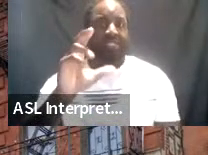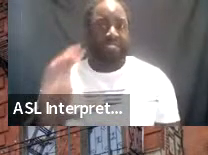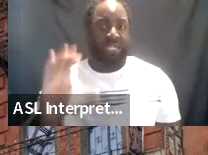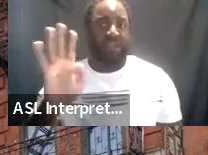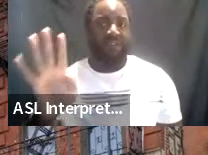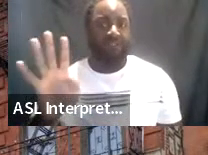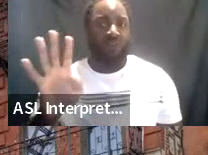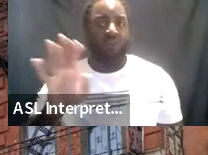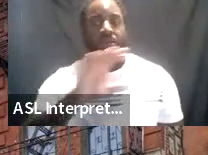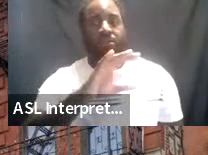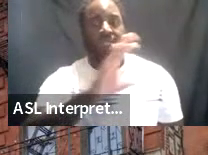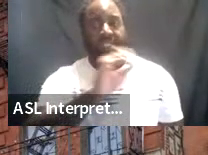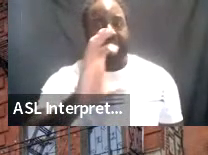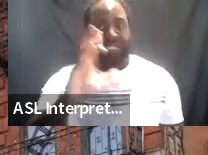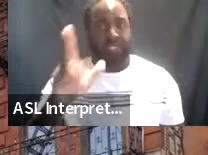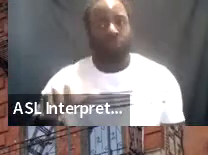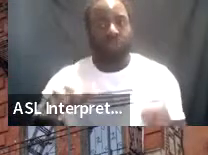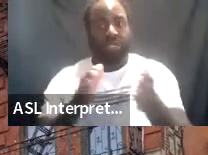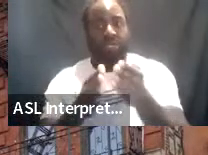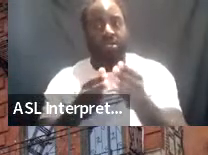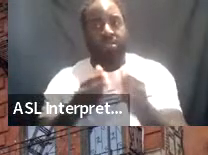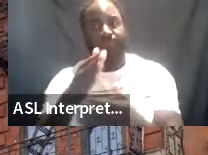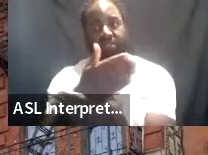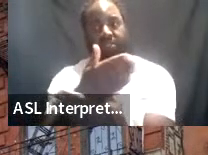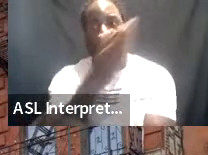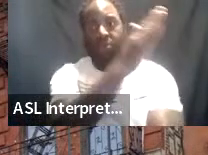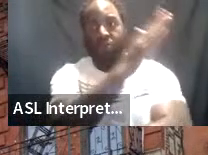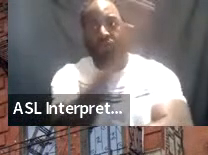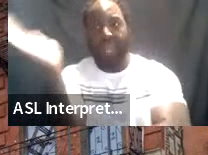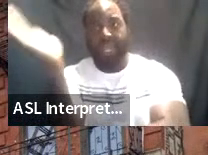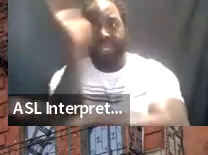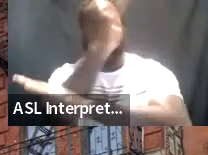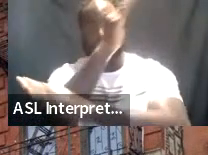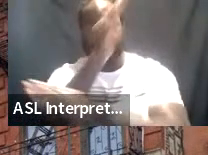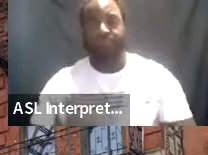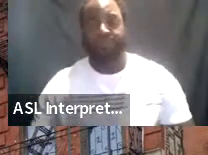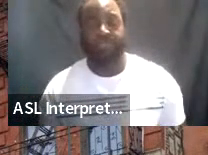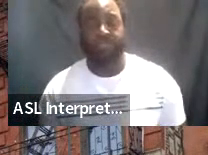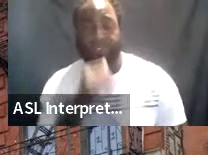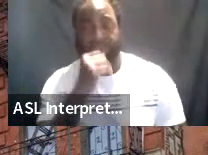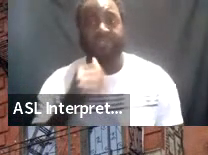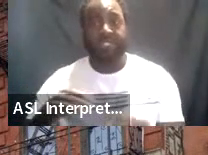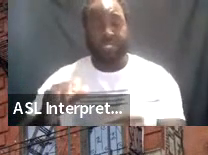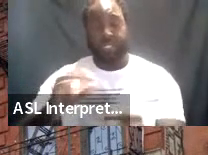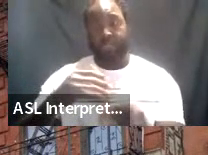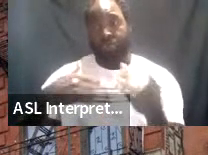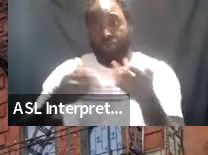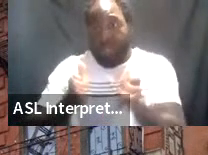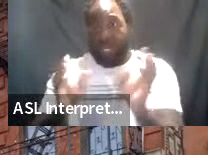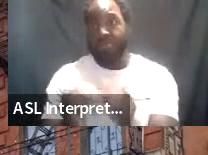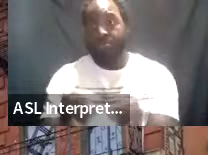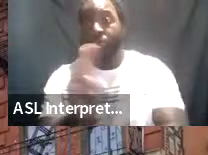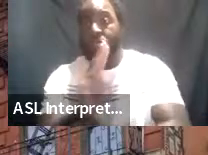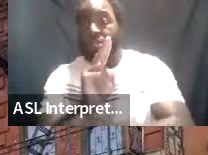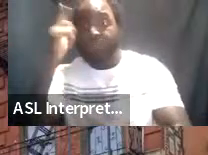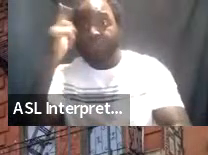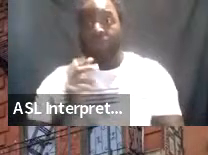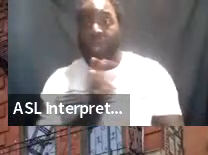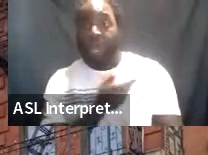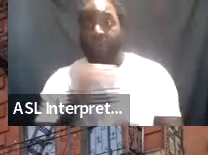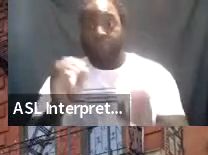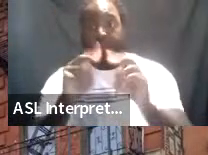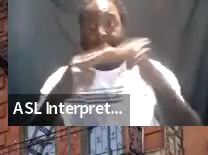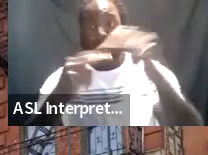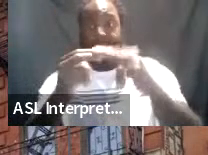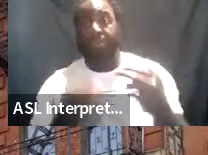8 FAR range. Lastly, as we're being more permissive about uses within spaces, we want to make sure that the spaces